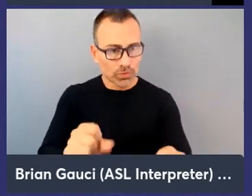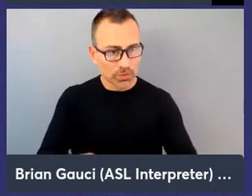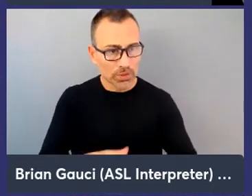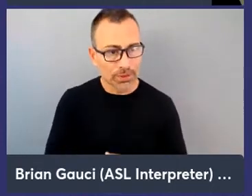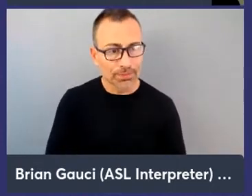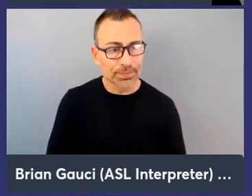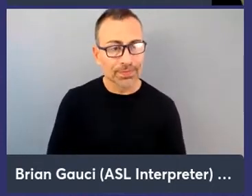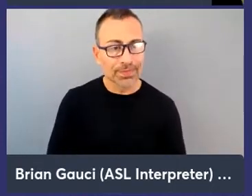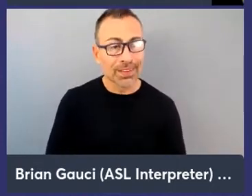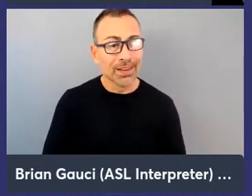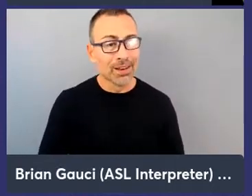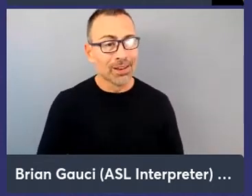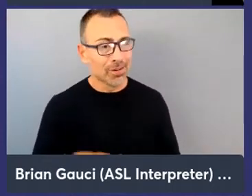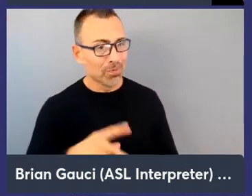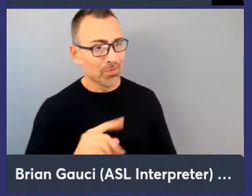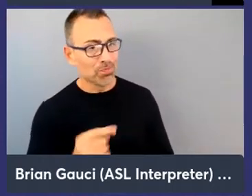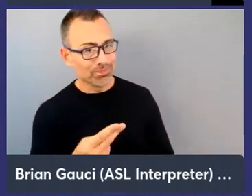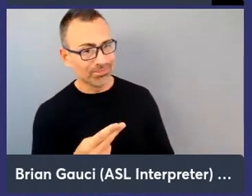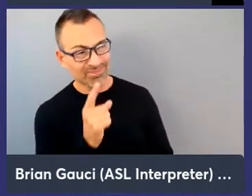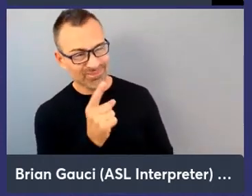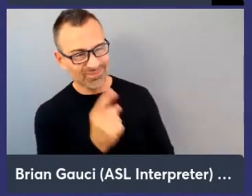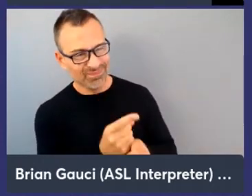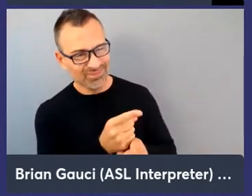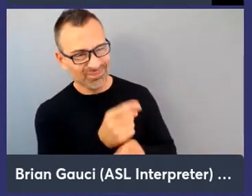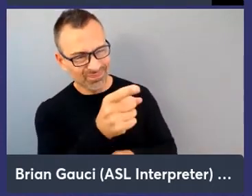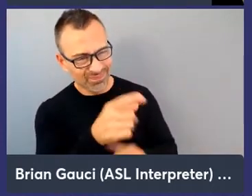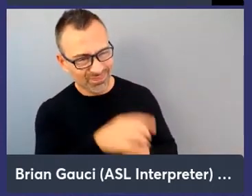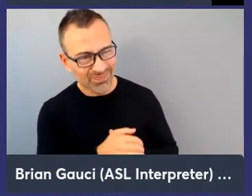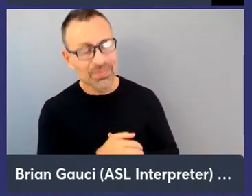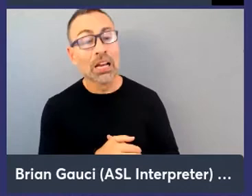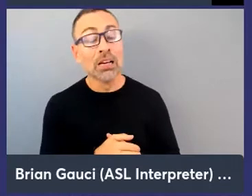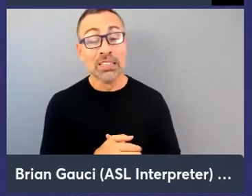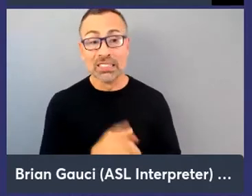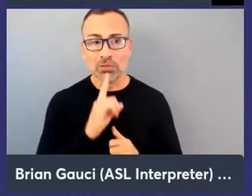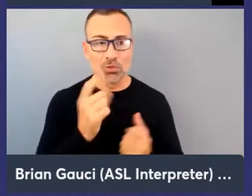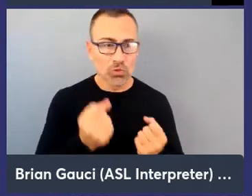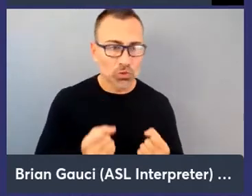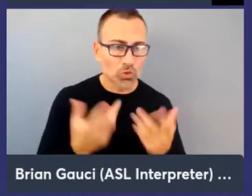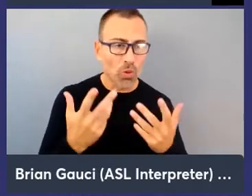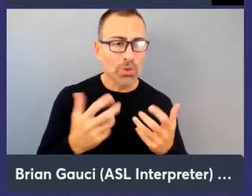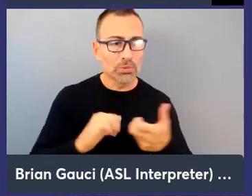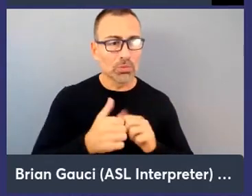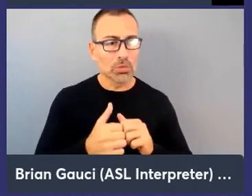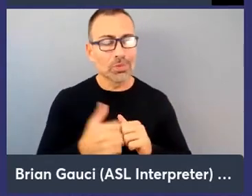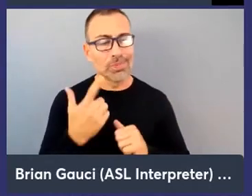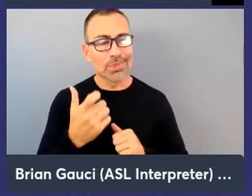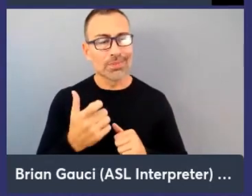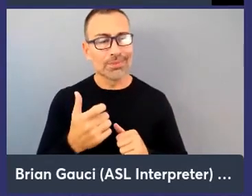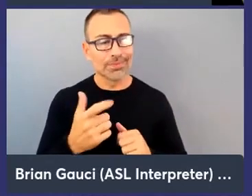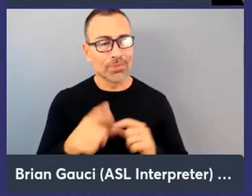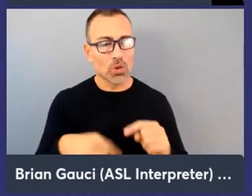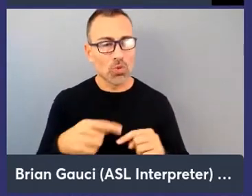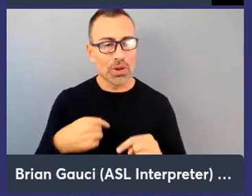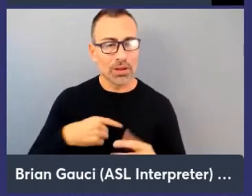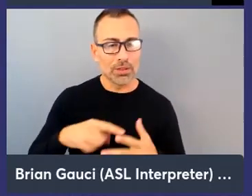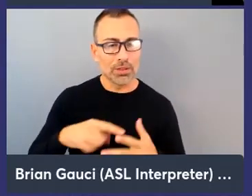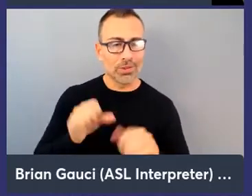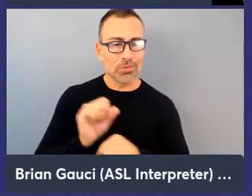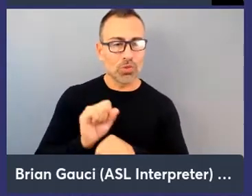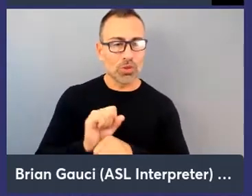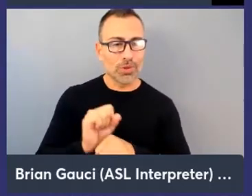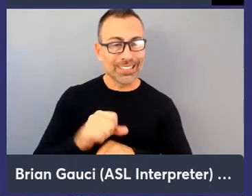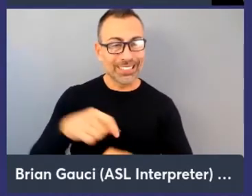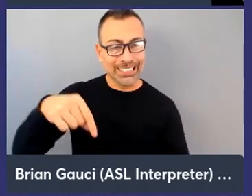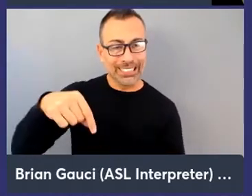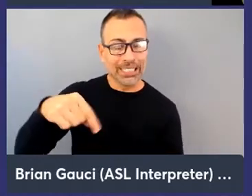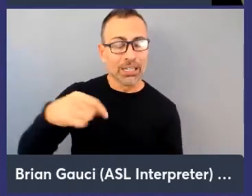right. And there are so many problems, because when I start working on here,